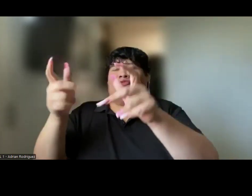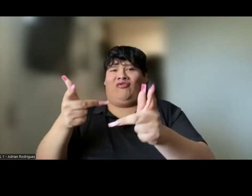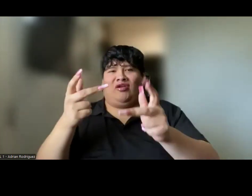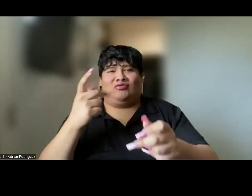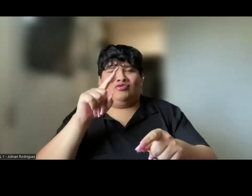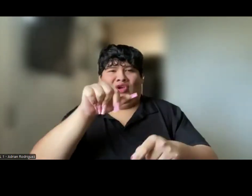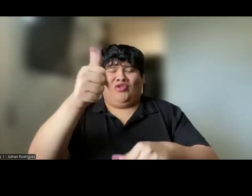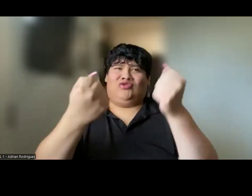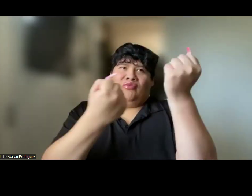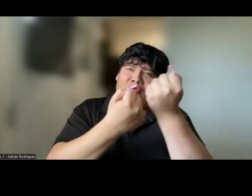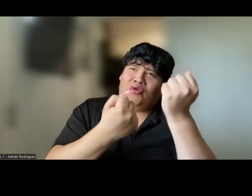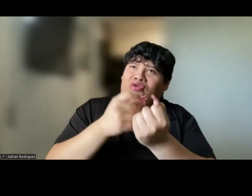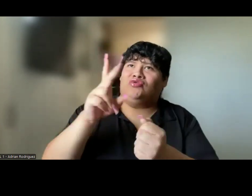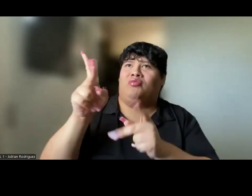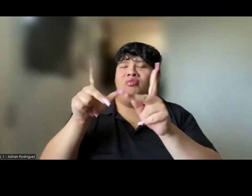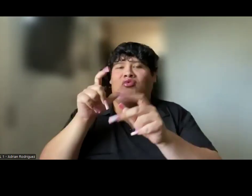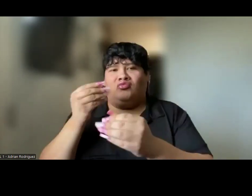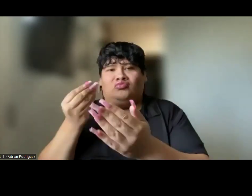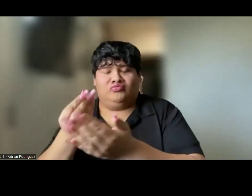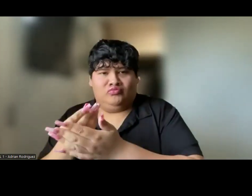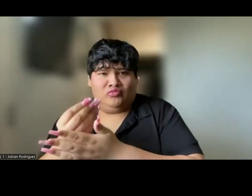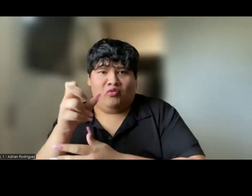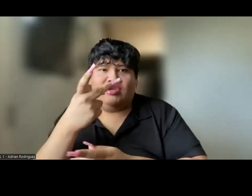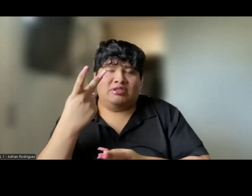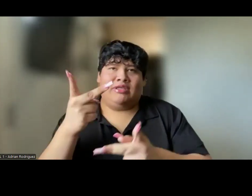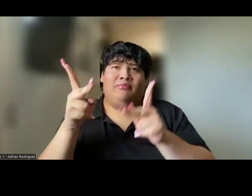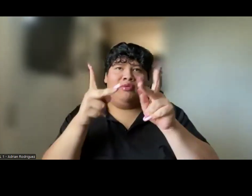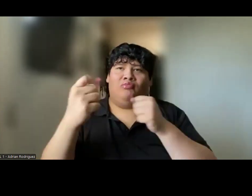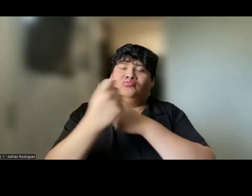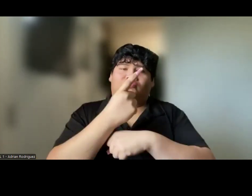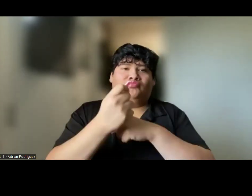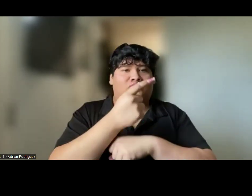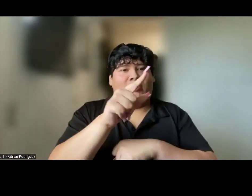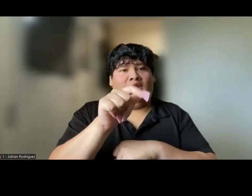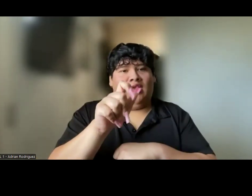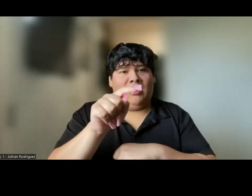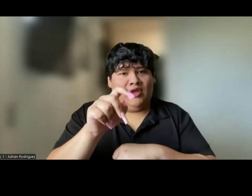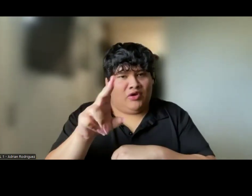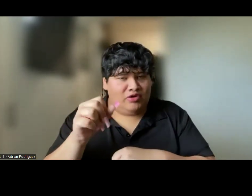supporters or sponsors. So we do see those letters. I do read them. I'd like to